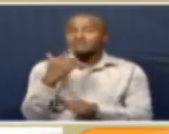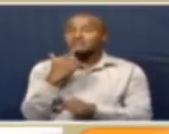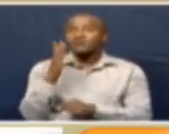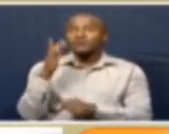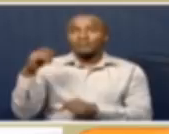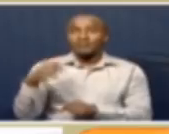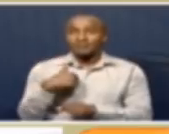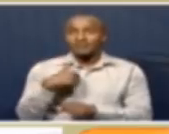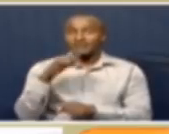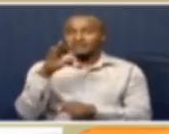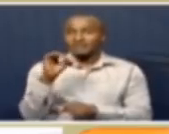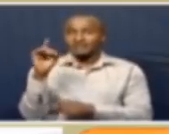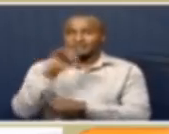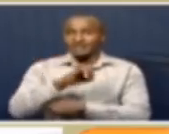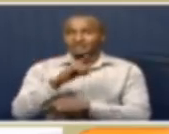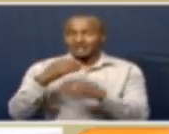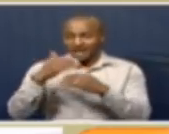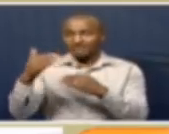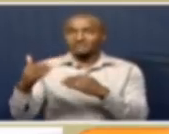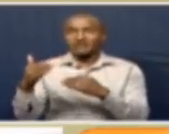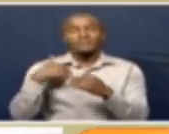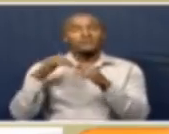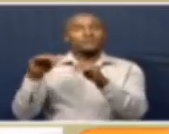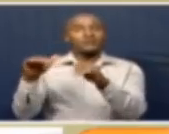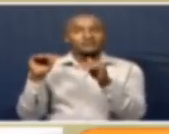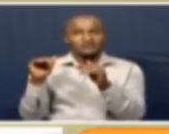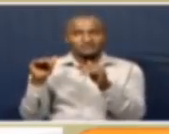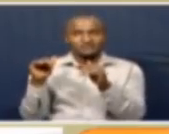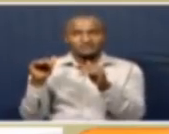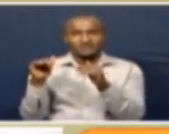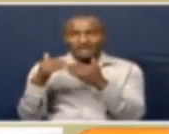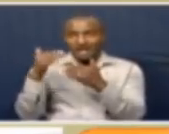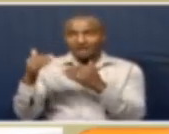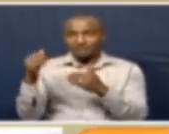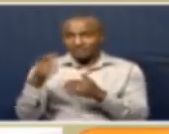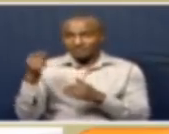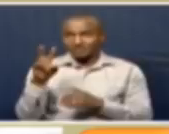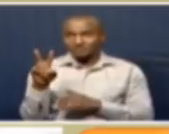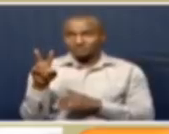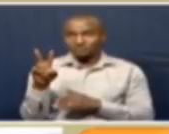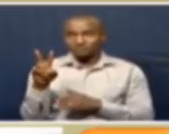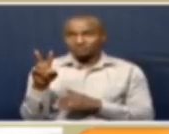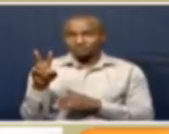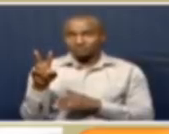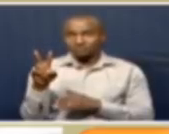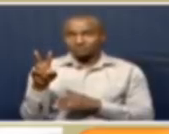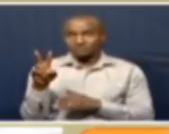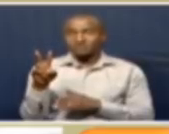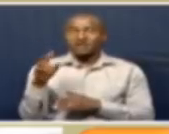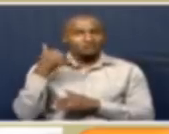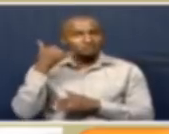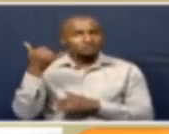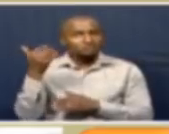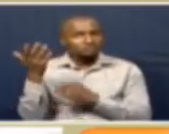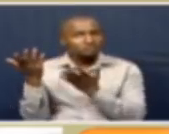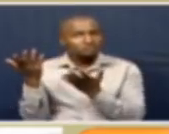pay me 30 days post-production. So I waited. And after two months post-production, I called them and